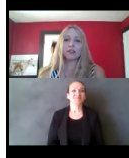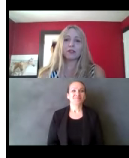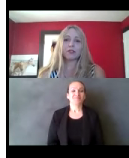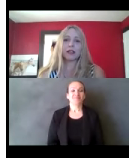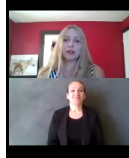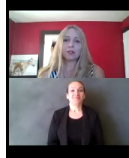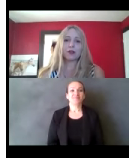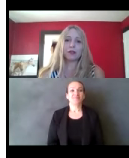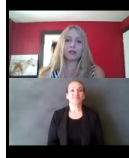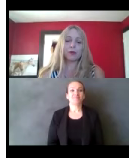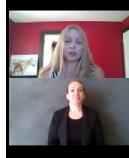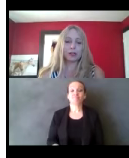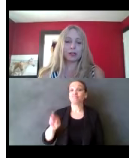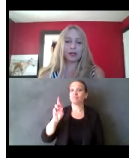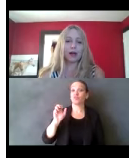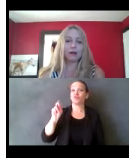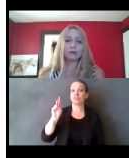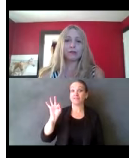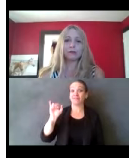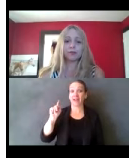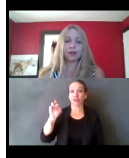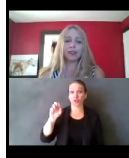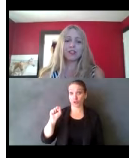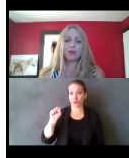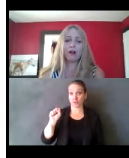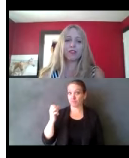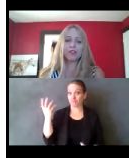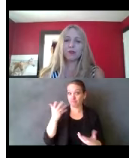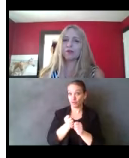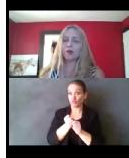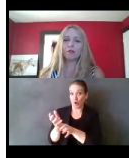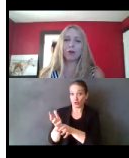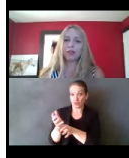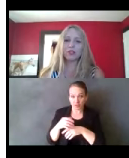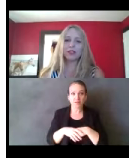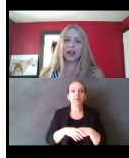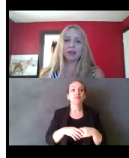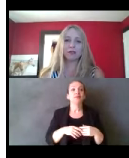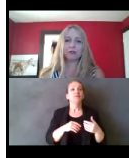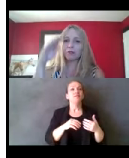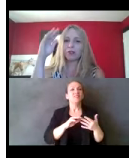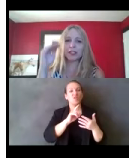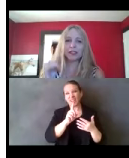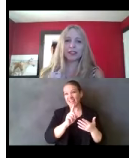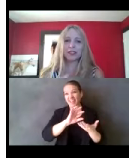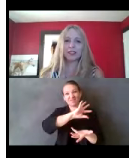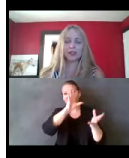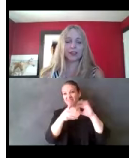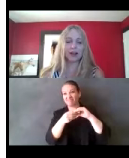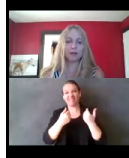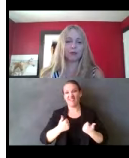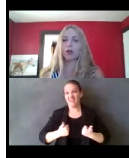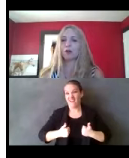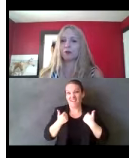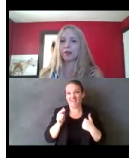Risk factors that can result in depression. And these are often sort of the overall picture in life. If you look at the list